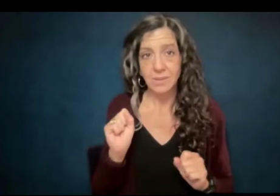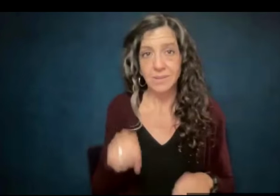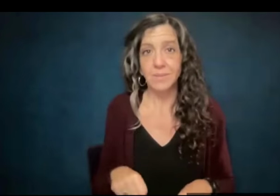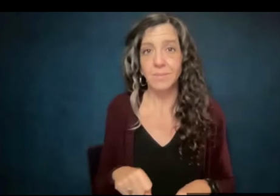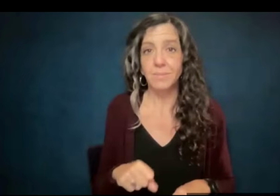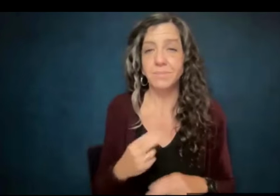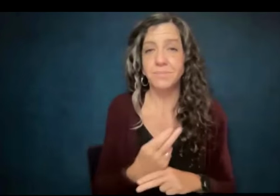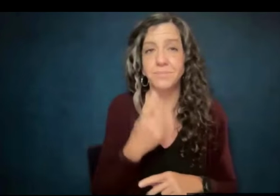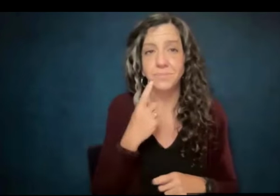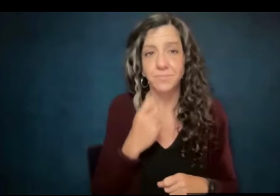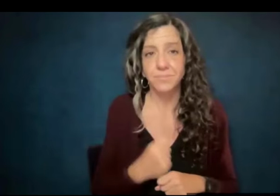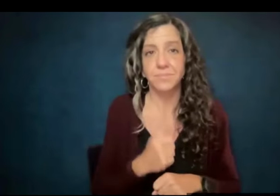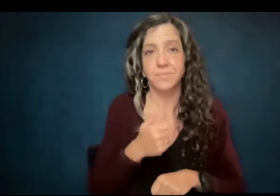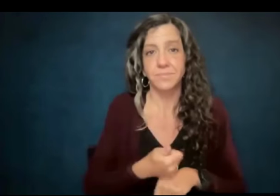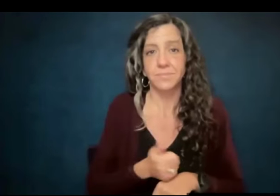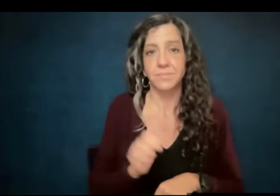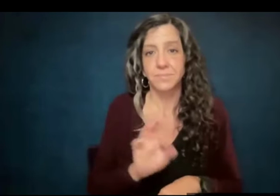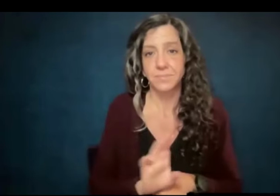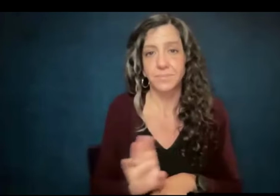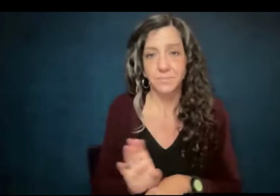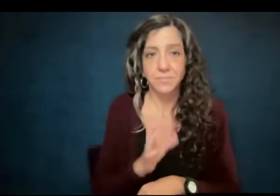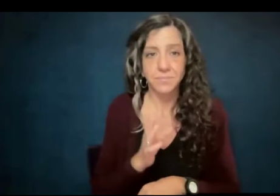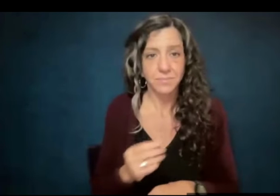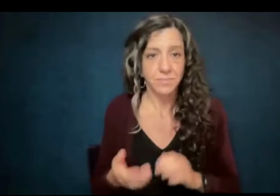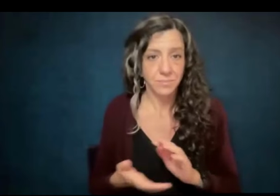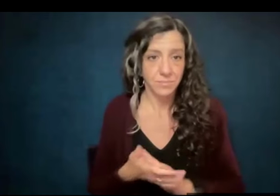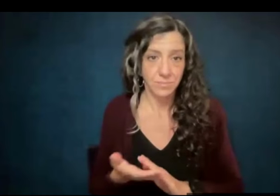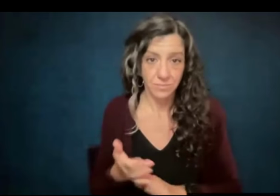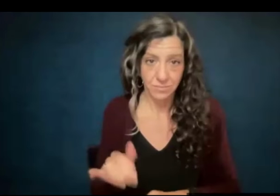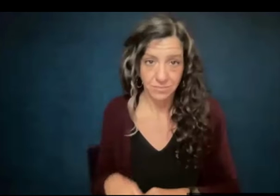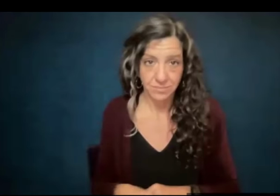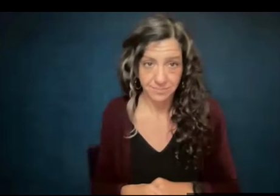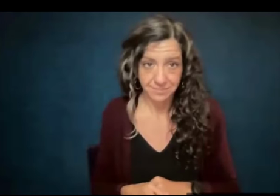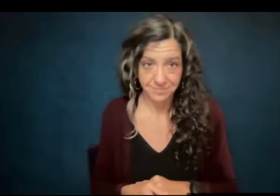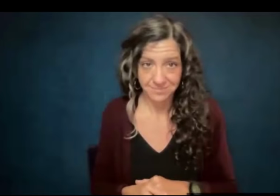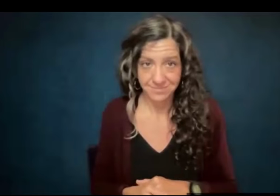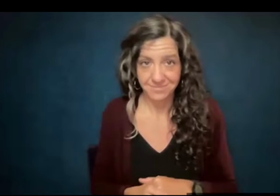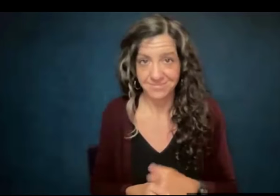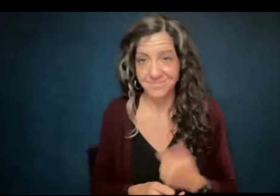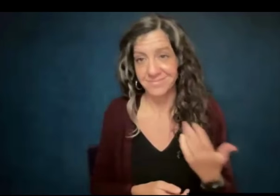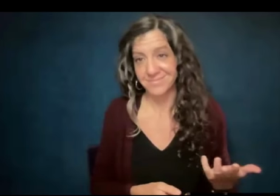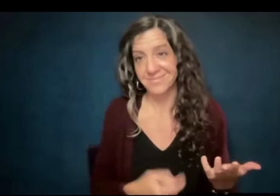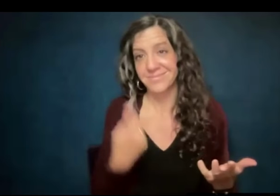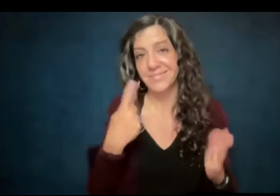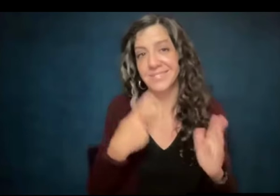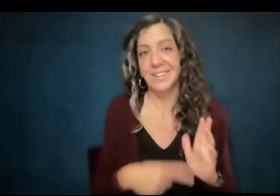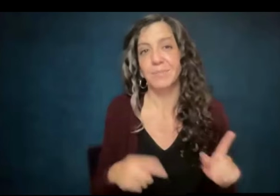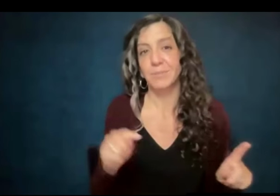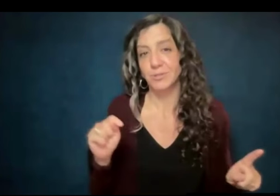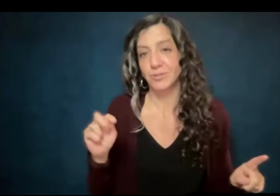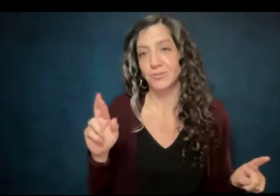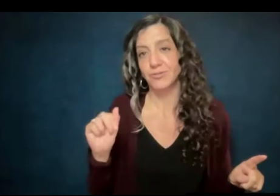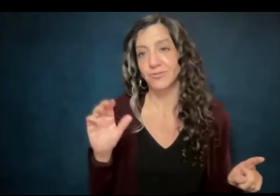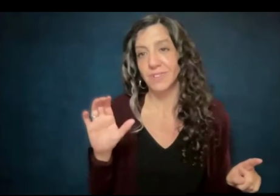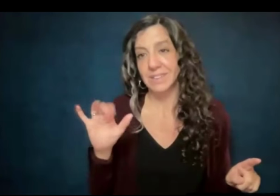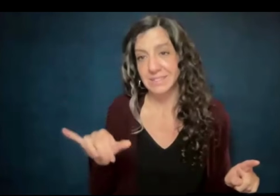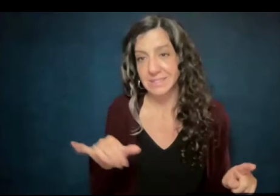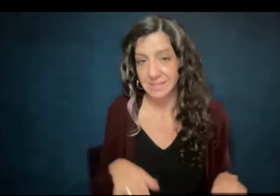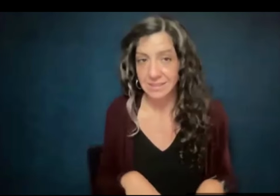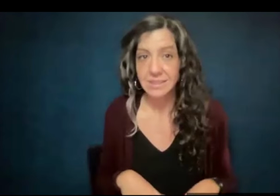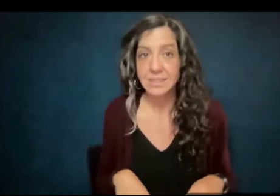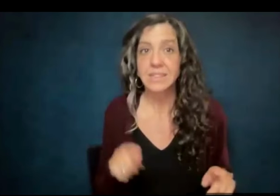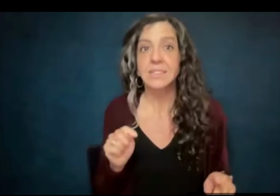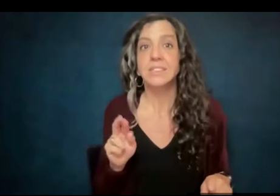order to start their business and run their business. So we're going to look at an example for Tracy. So